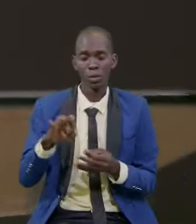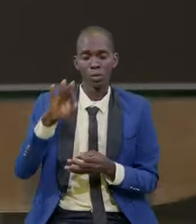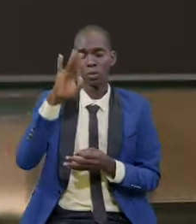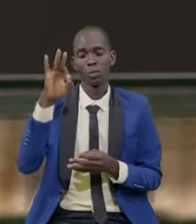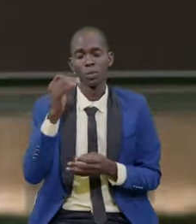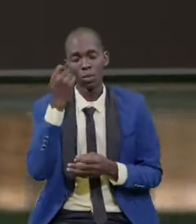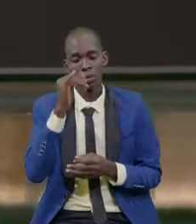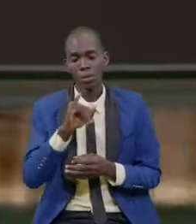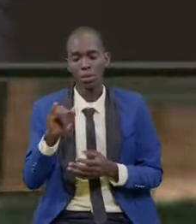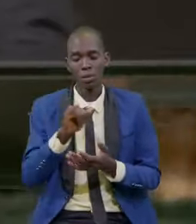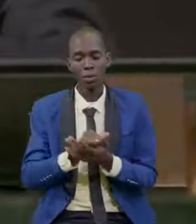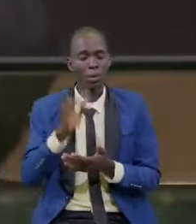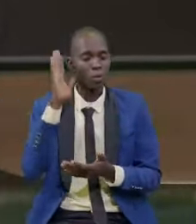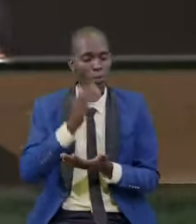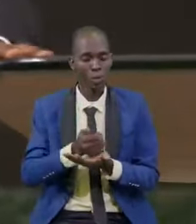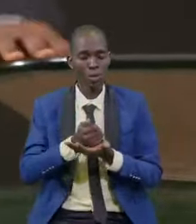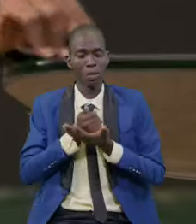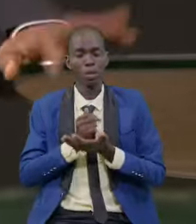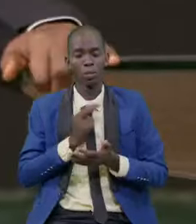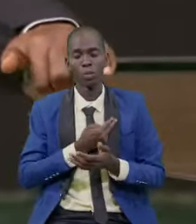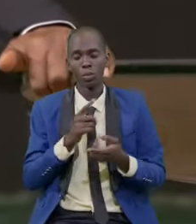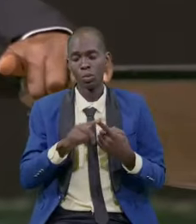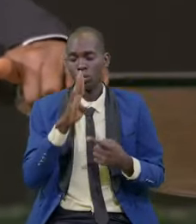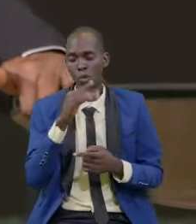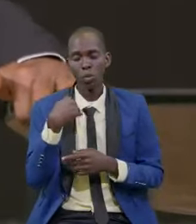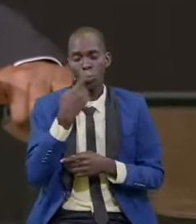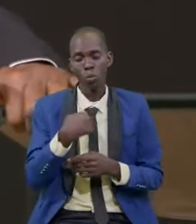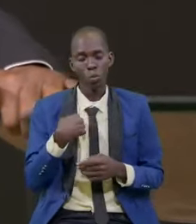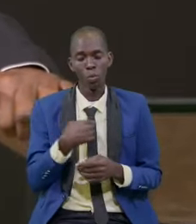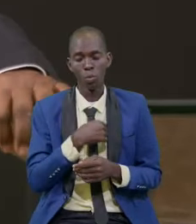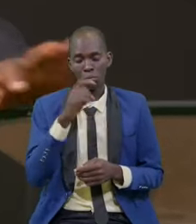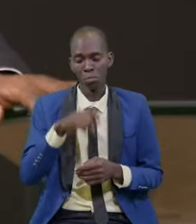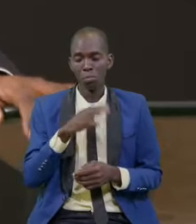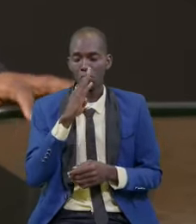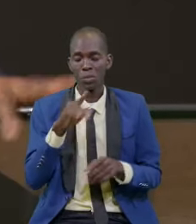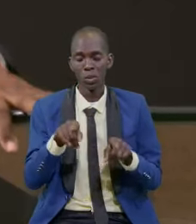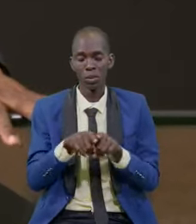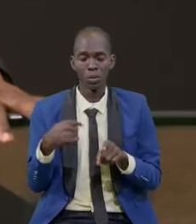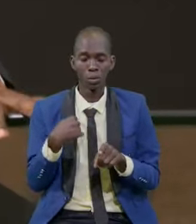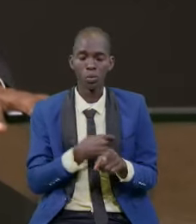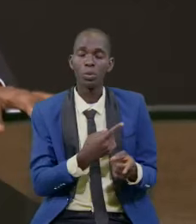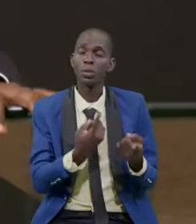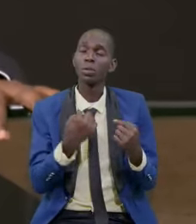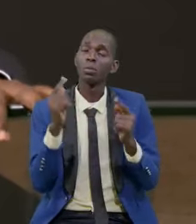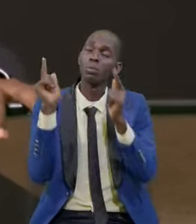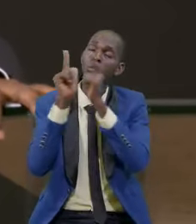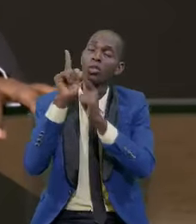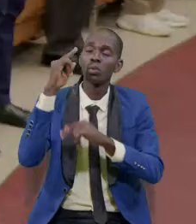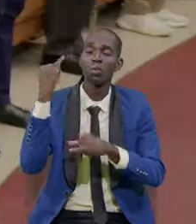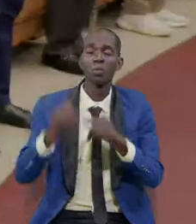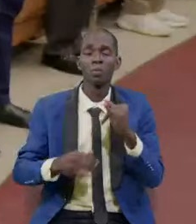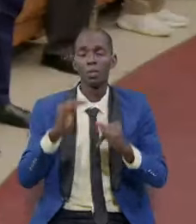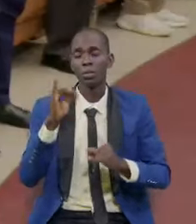will help us to be who we ought to be as we come to you finally in